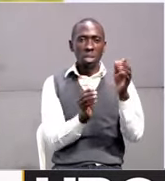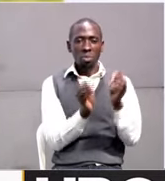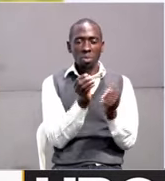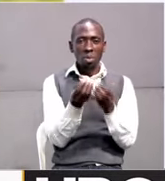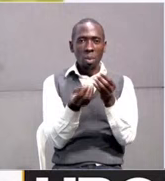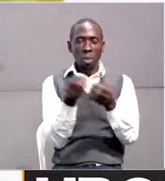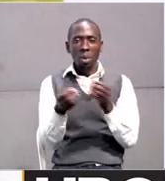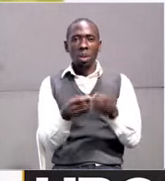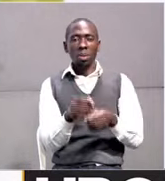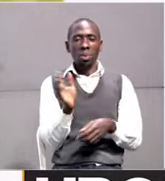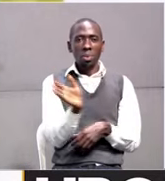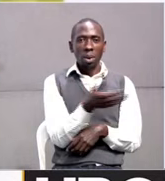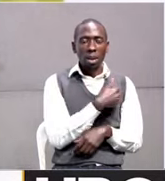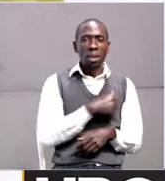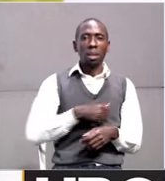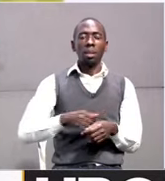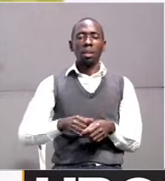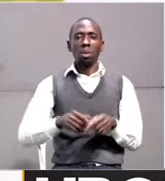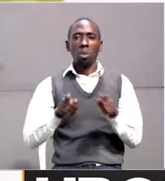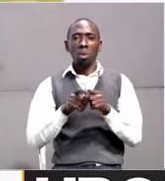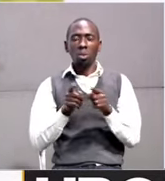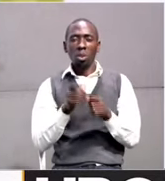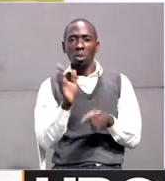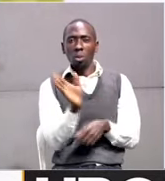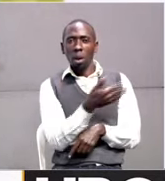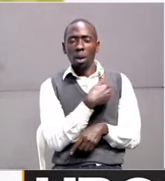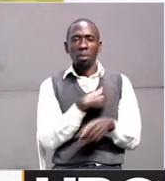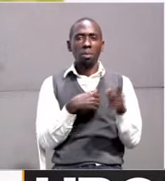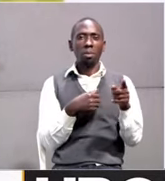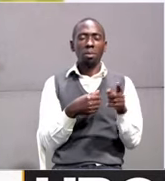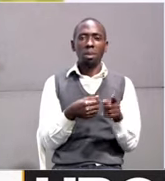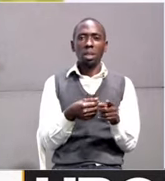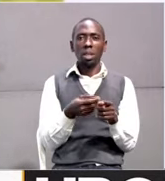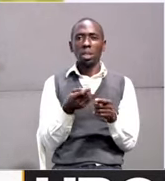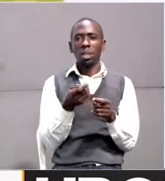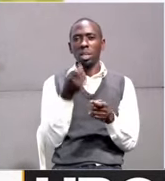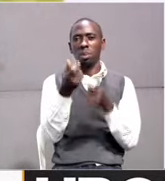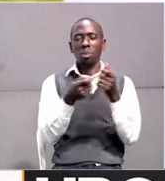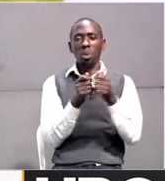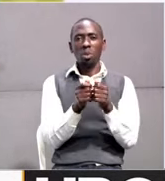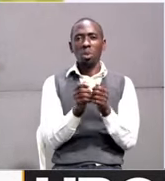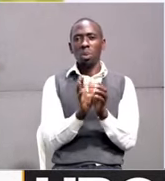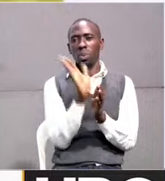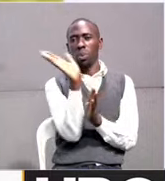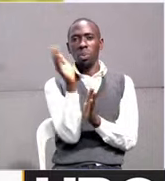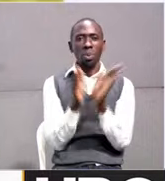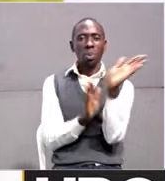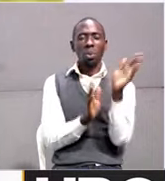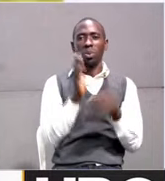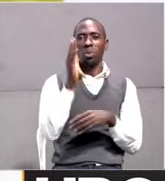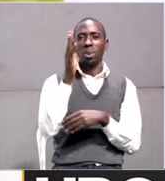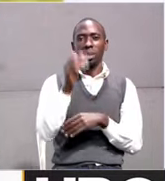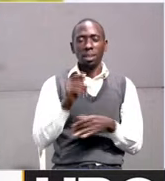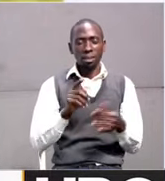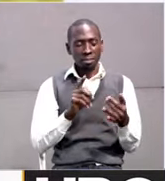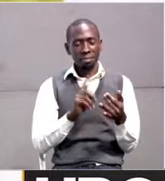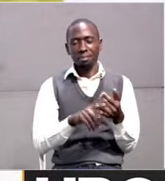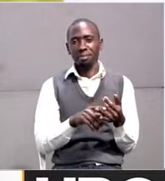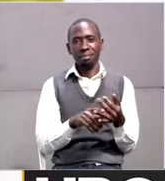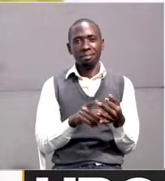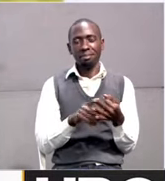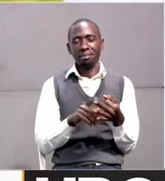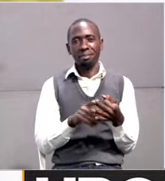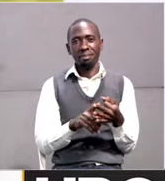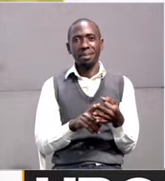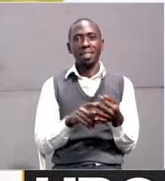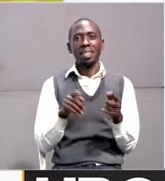Afronada simbopogan, remove the other obugando, acacia hohai, remove